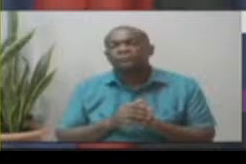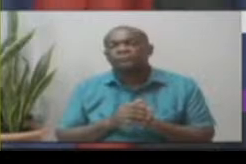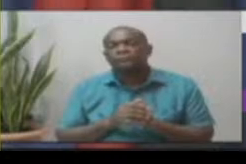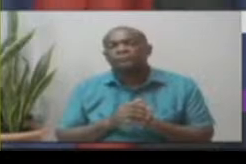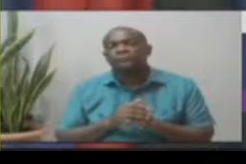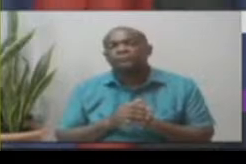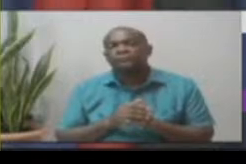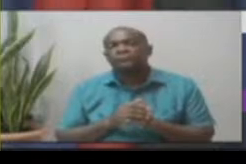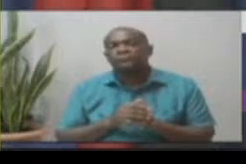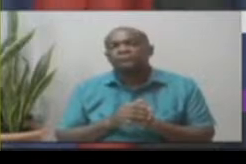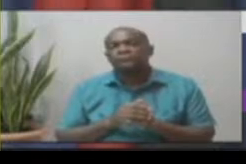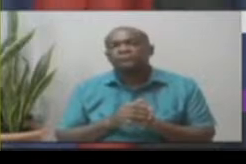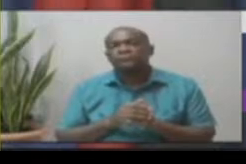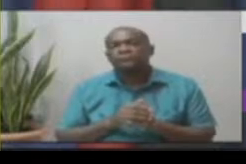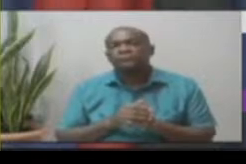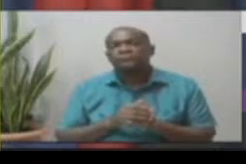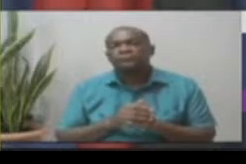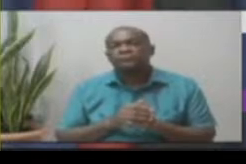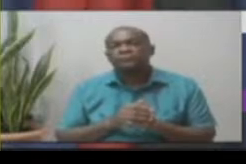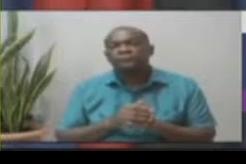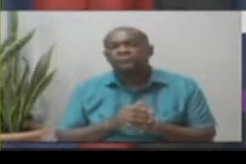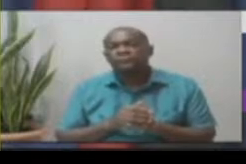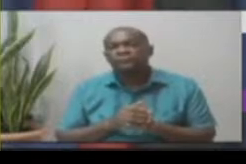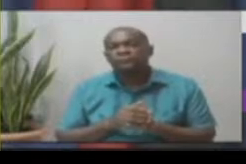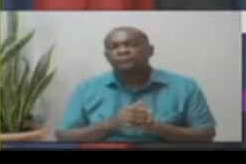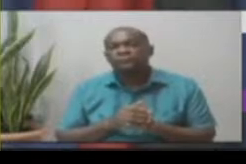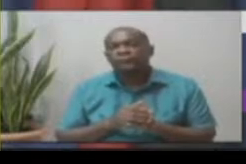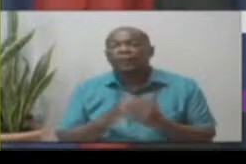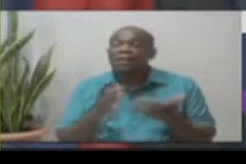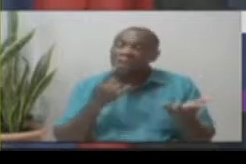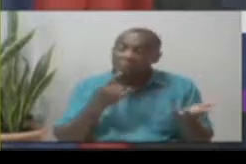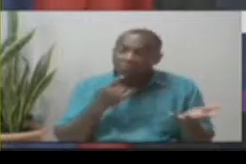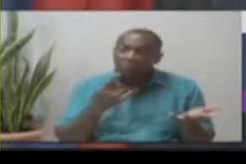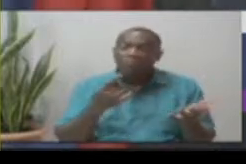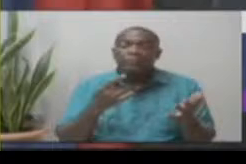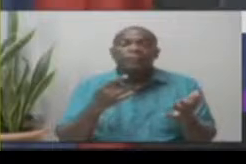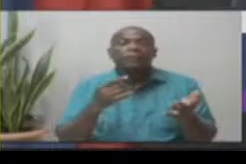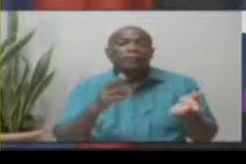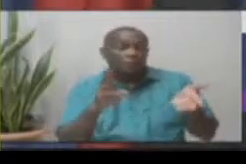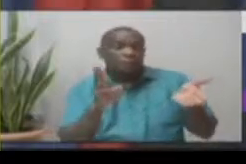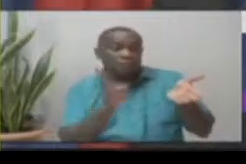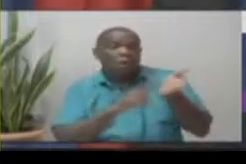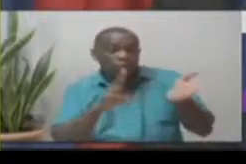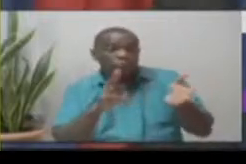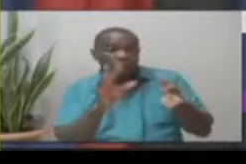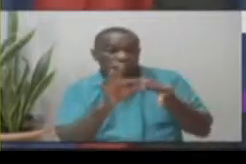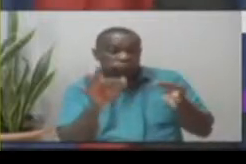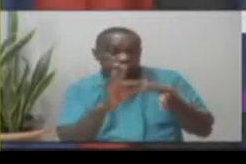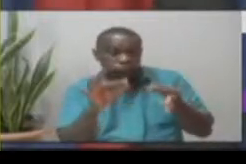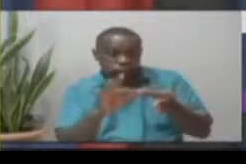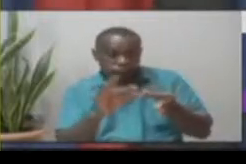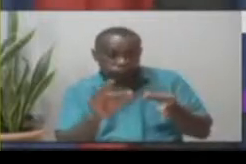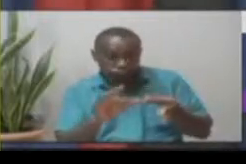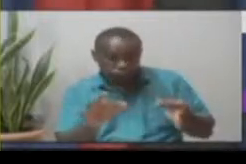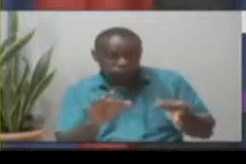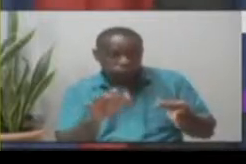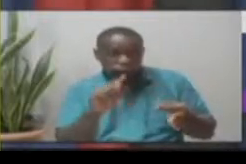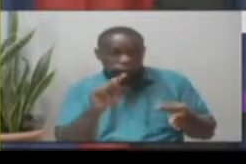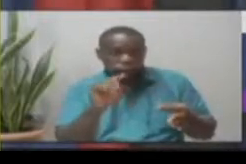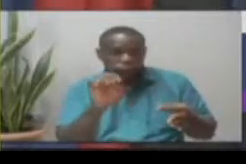the terms of ministers remain their terms, members of parliament for that